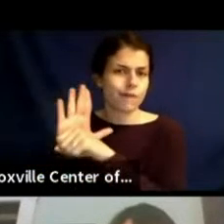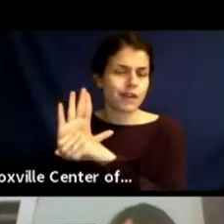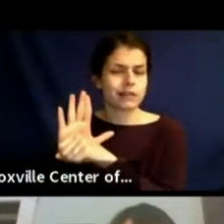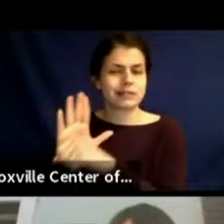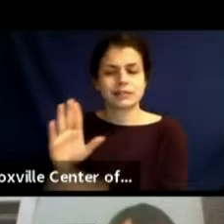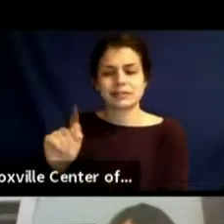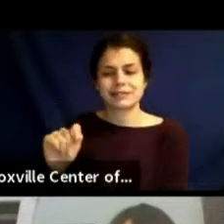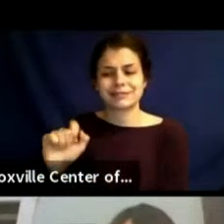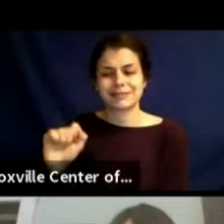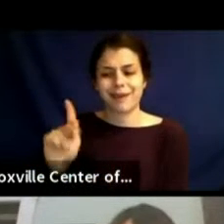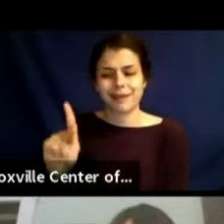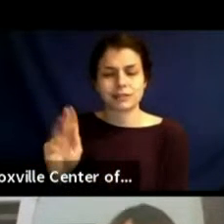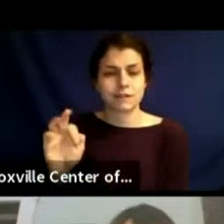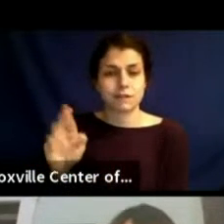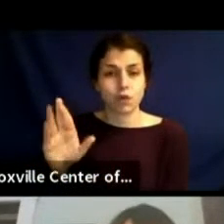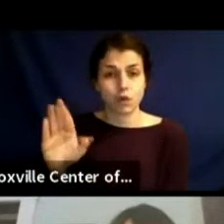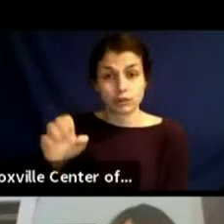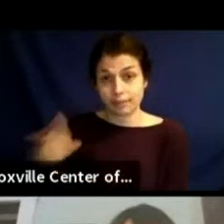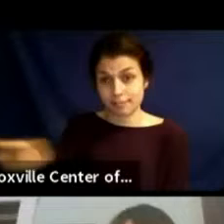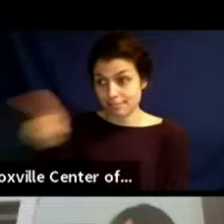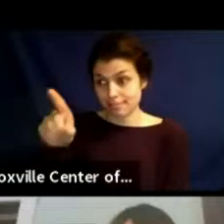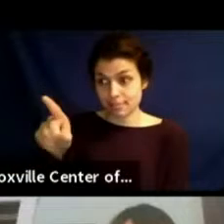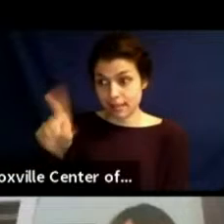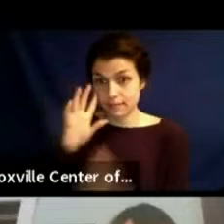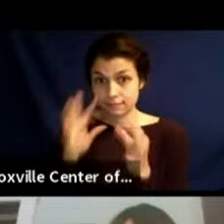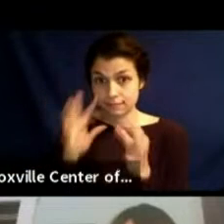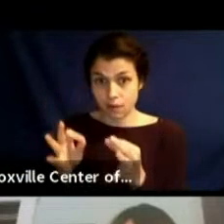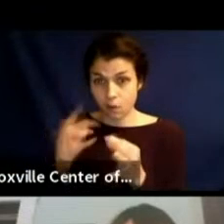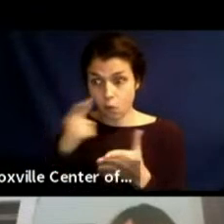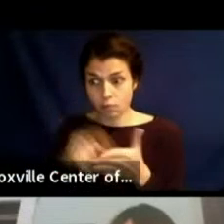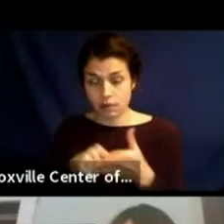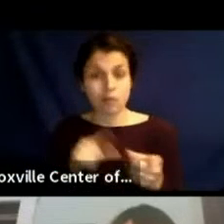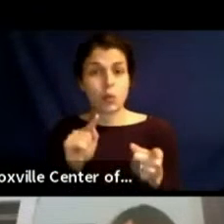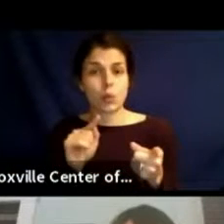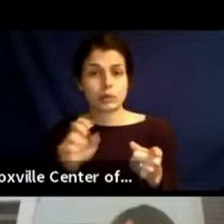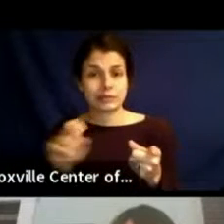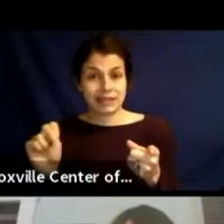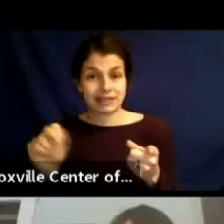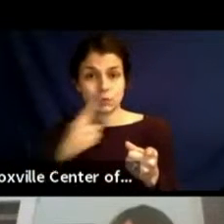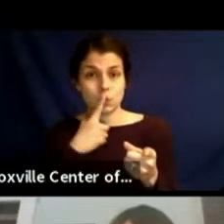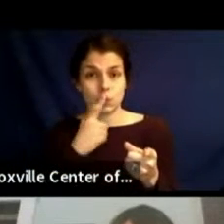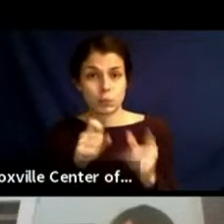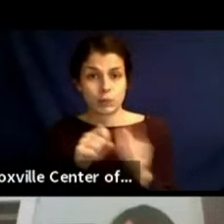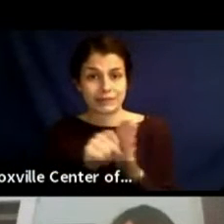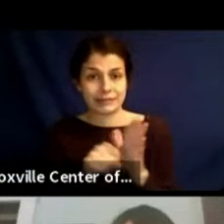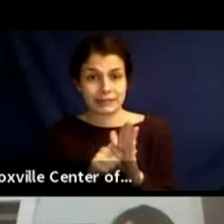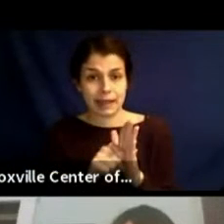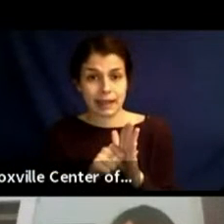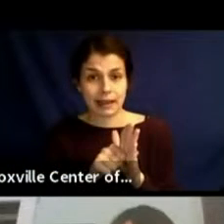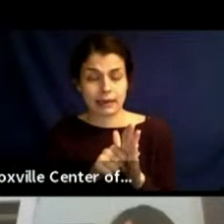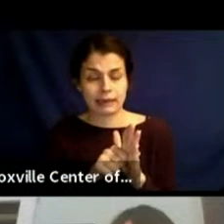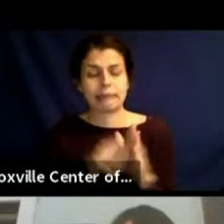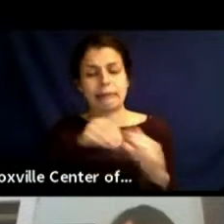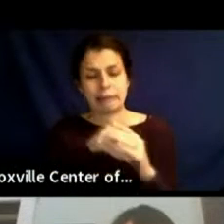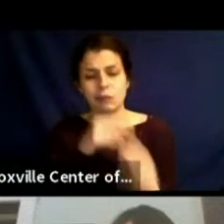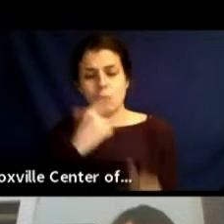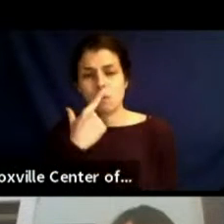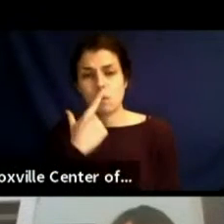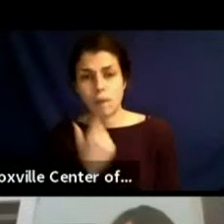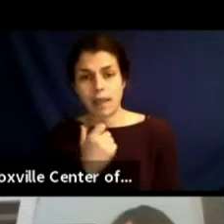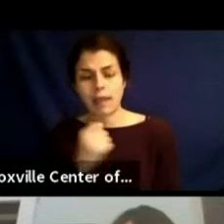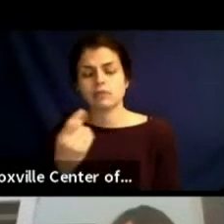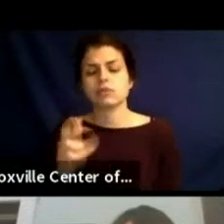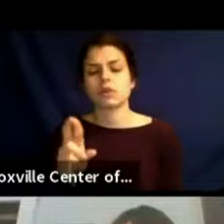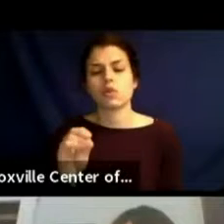and they recommended, having recognized Tennessee as a red state, a state in the red, and Dr. O'Brien